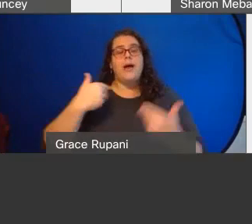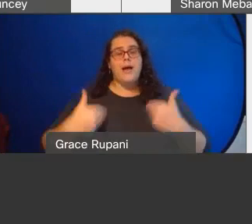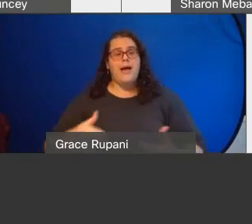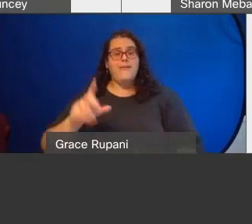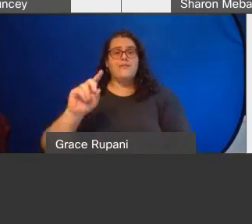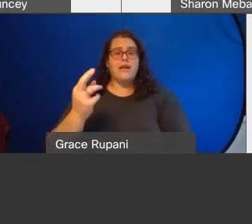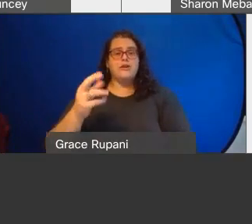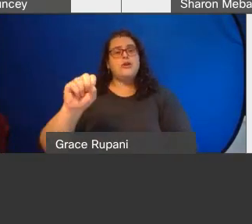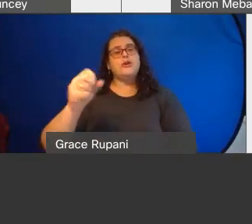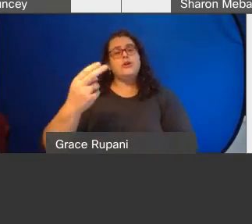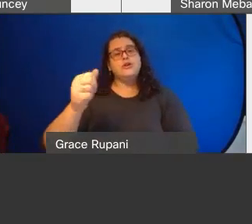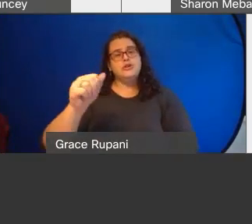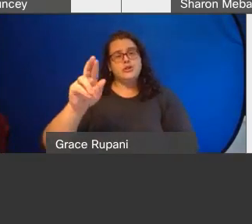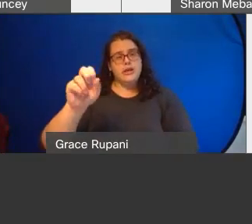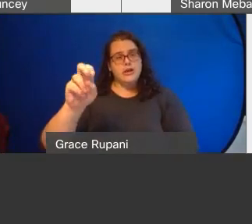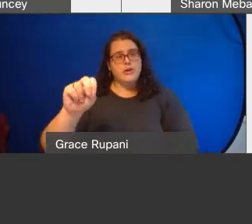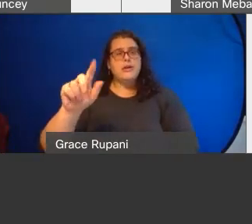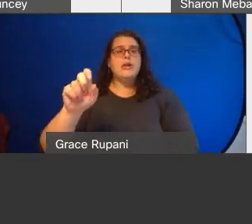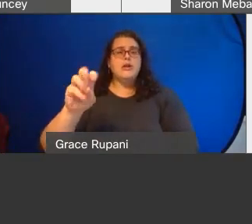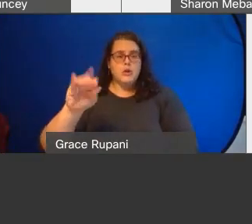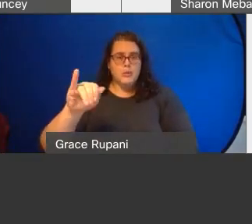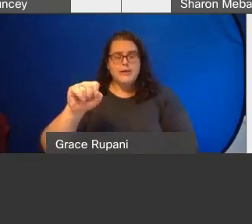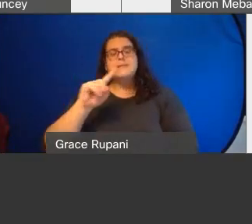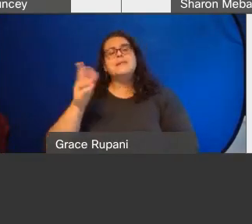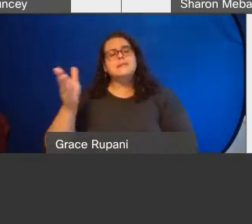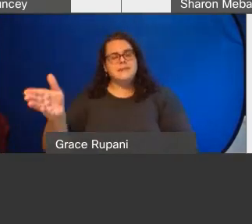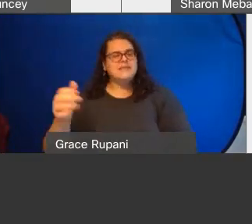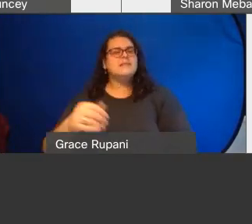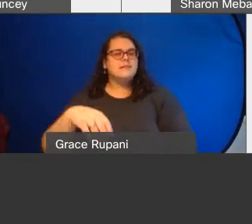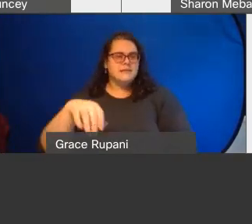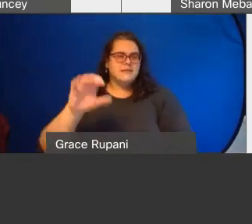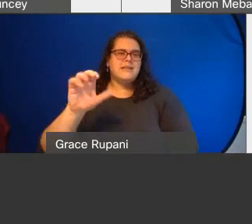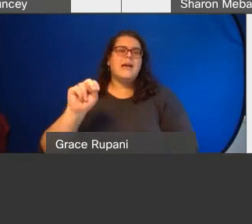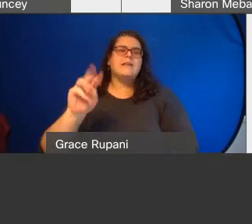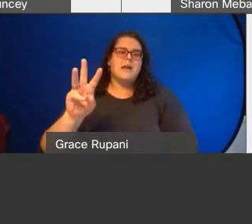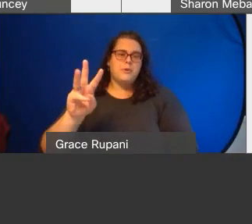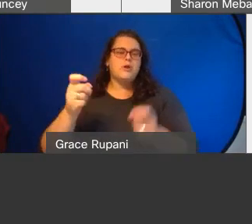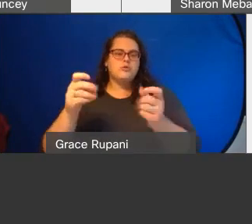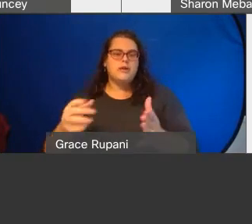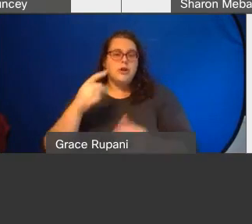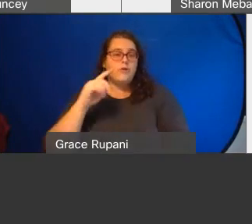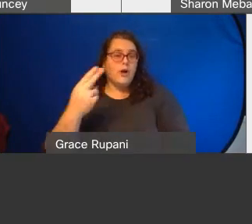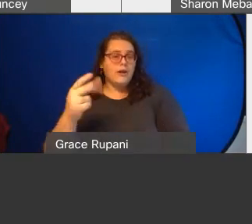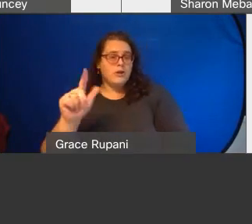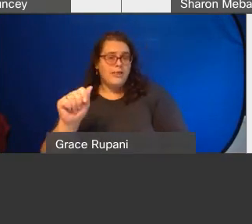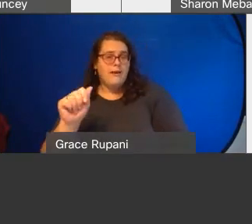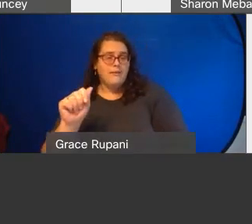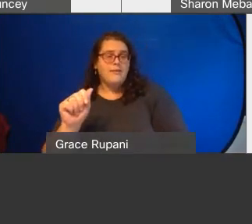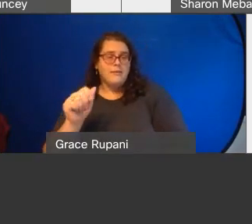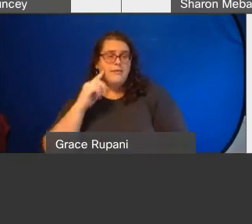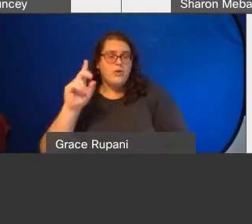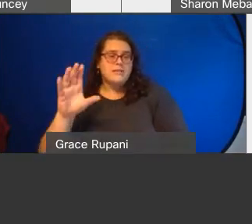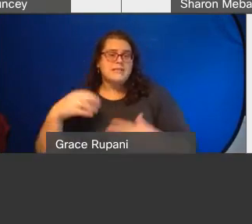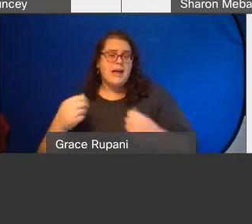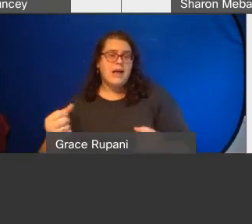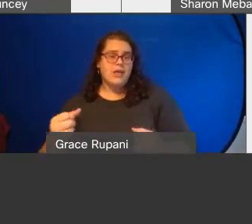me. She is the Senior Deputy Director for HRLA and DC Health. So, And good afternoon, and thank